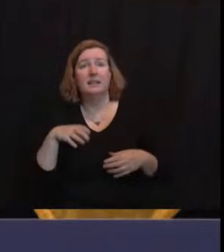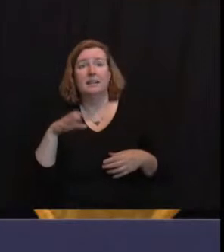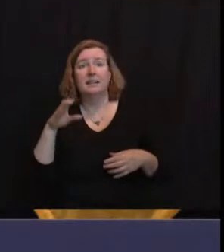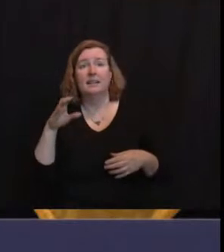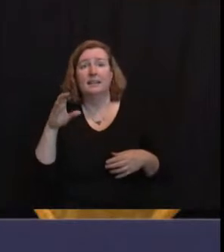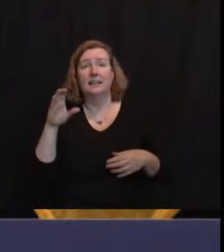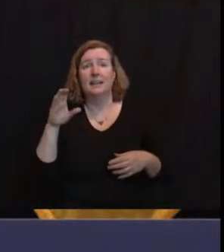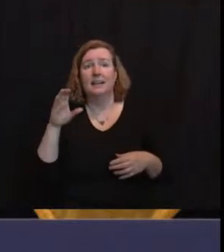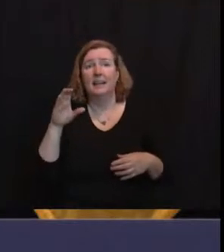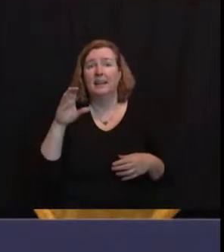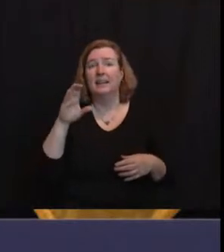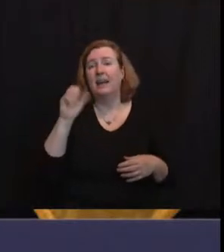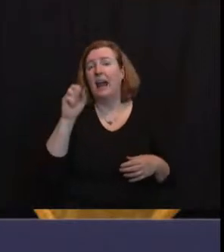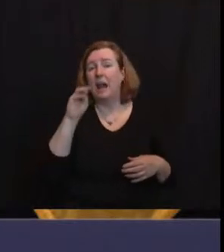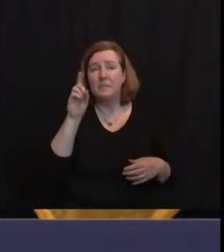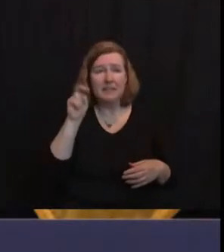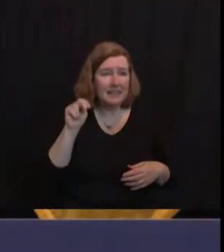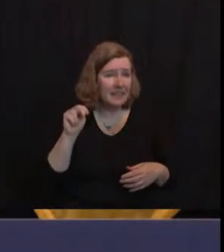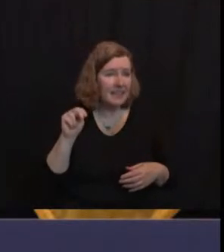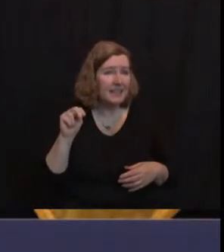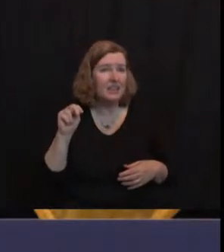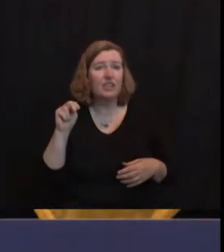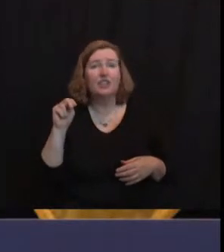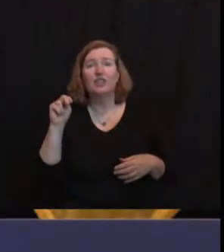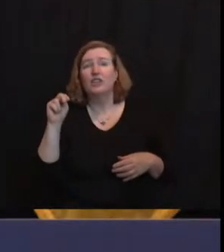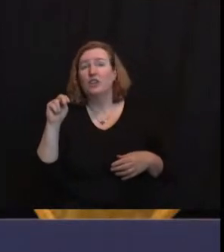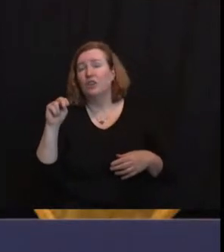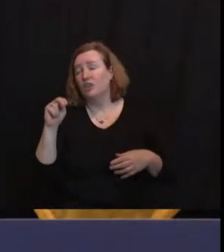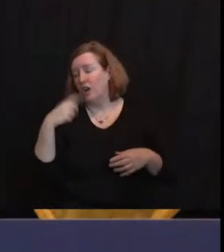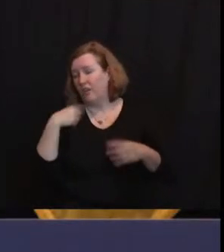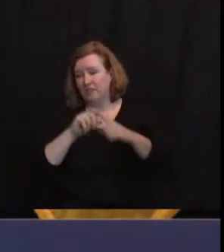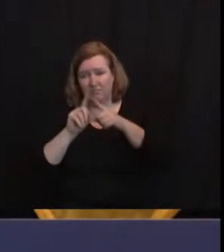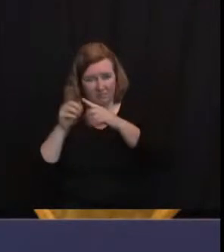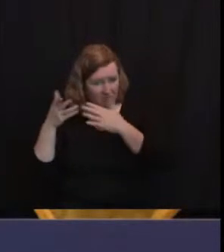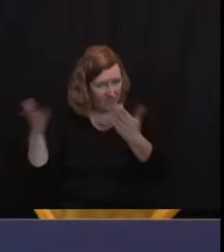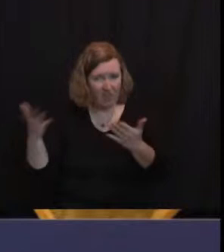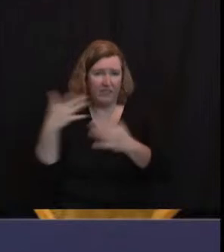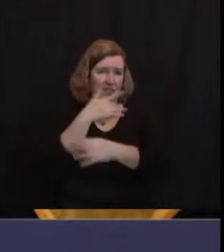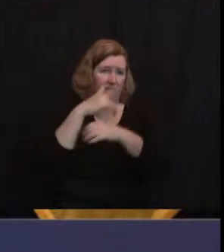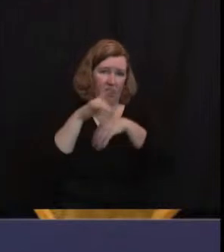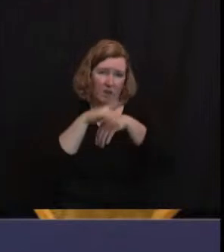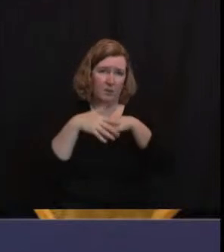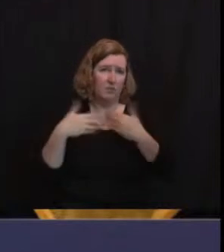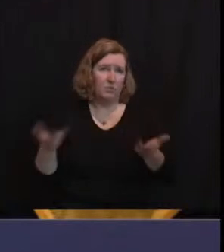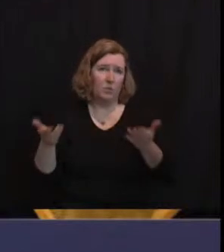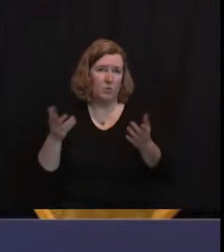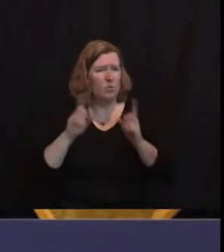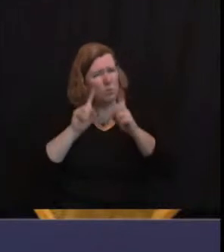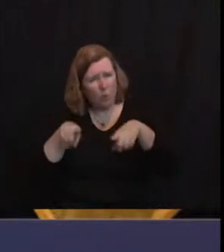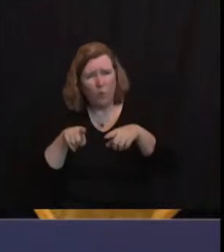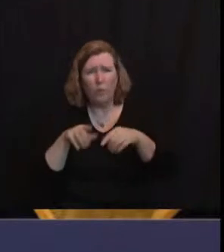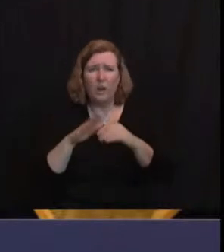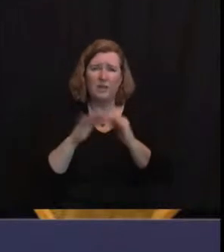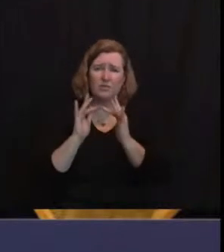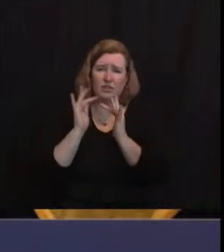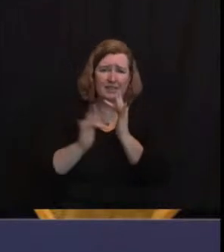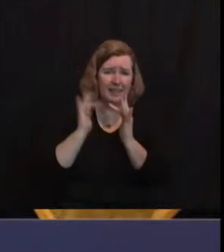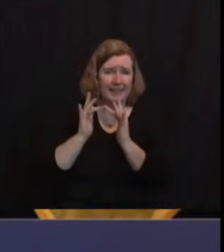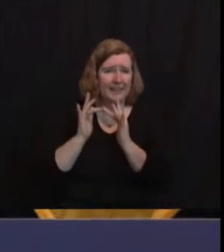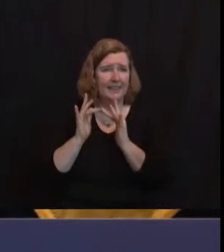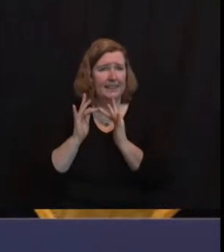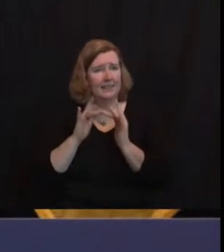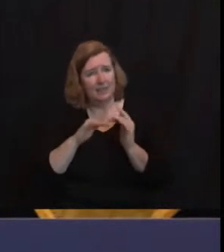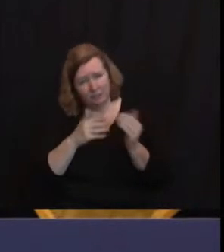there availability in Gloucester, in the mega site, in the Gloucester County mega site? Go on and get yourself